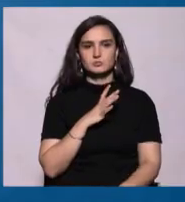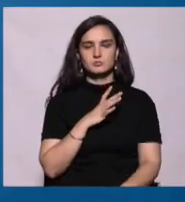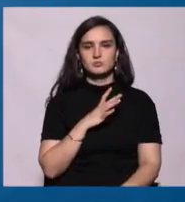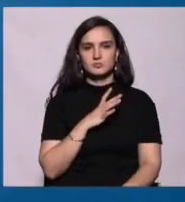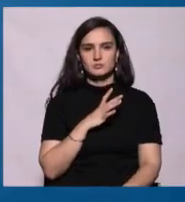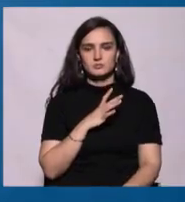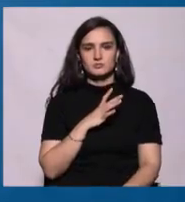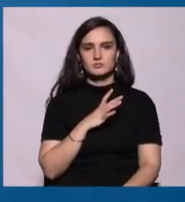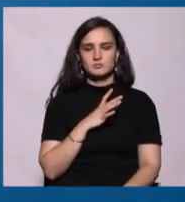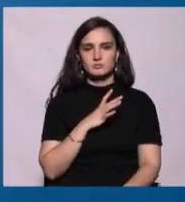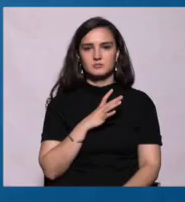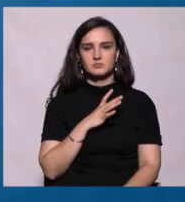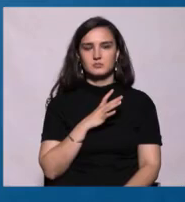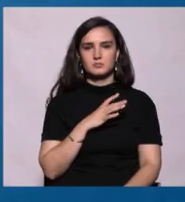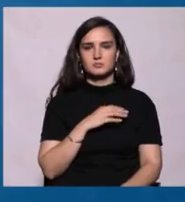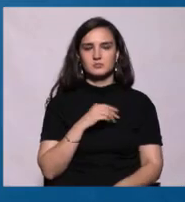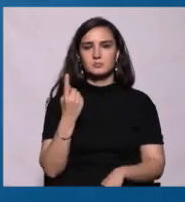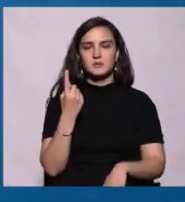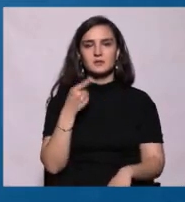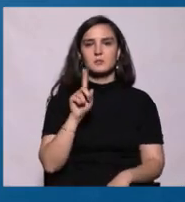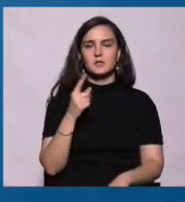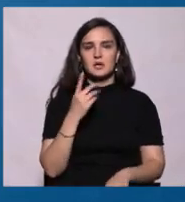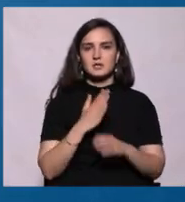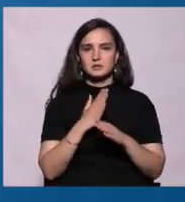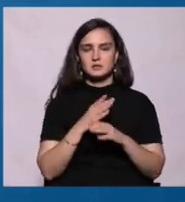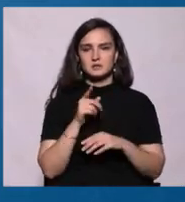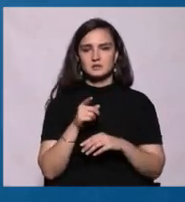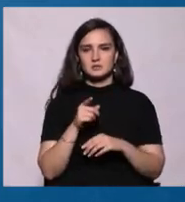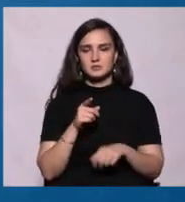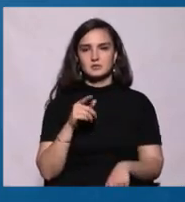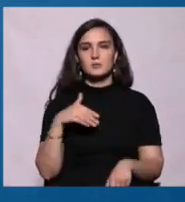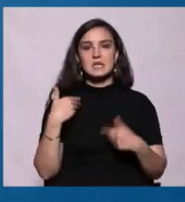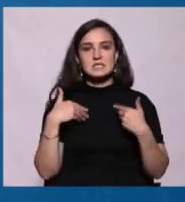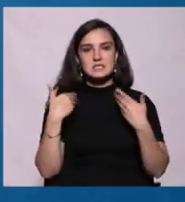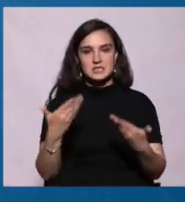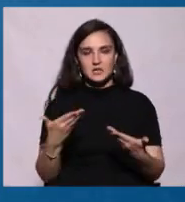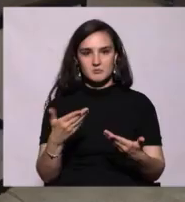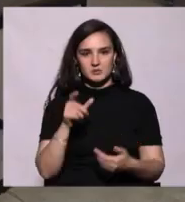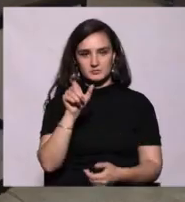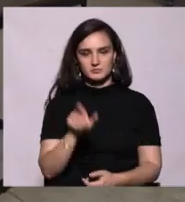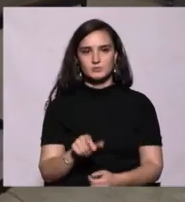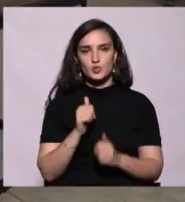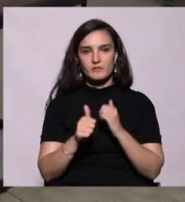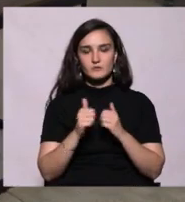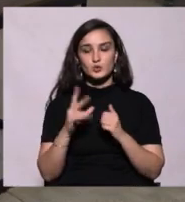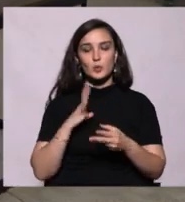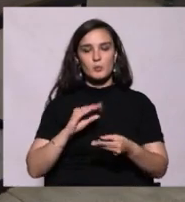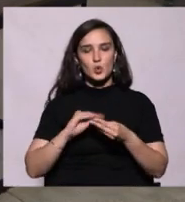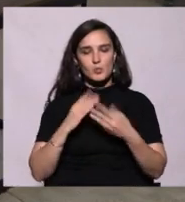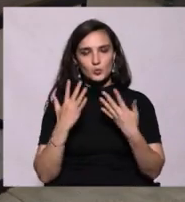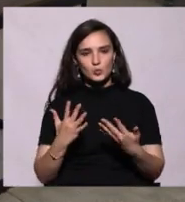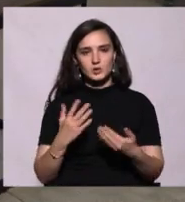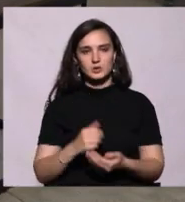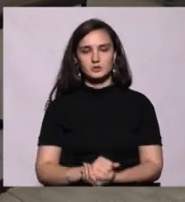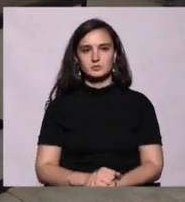greet the customer. So tip number 1 is greet the customer. Remember to always be friendly with